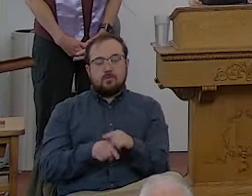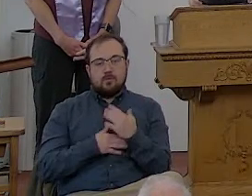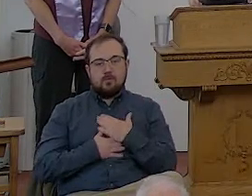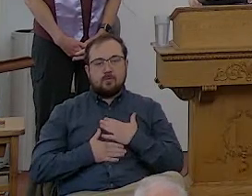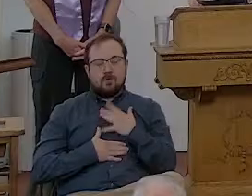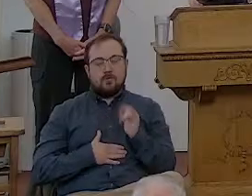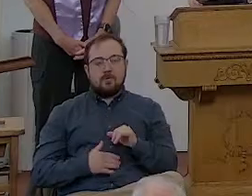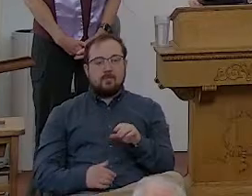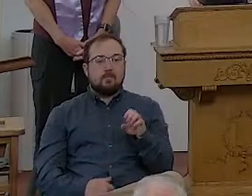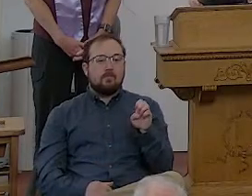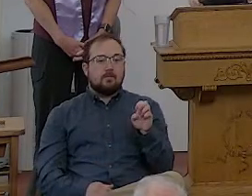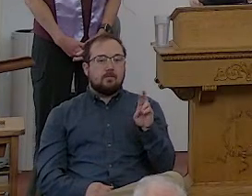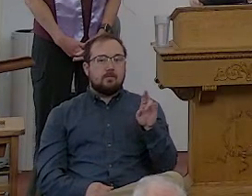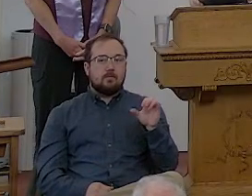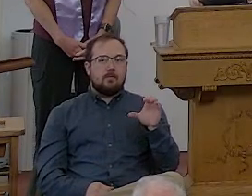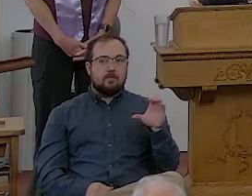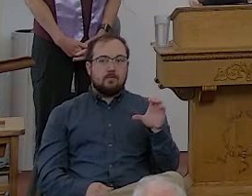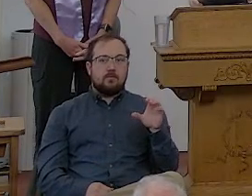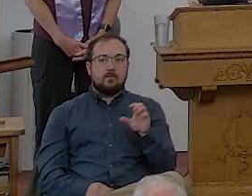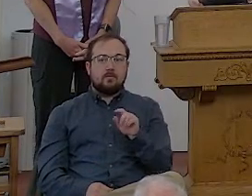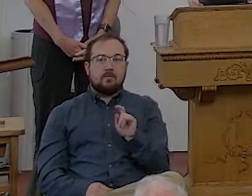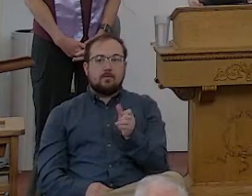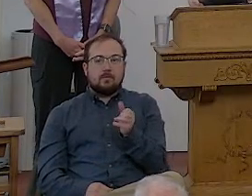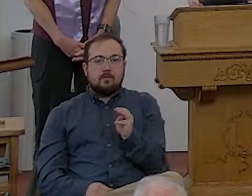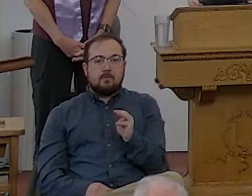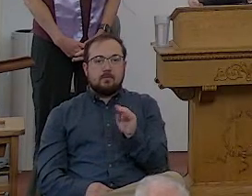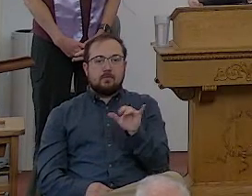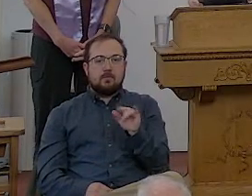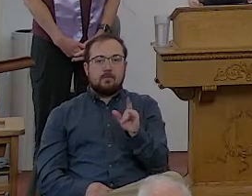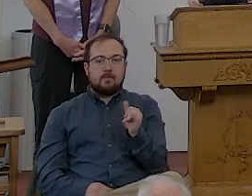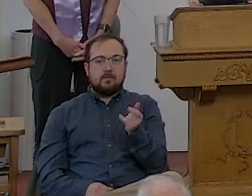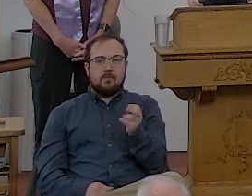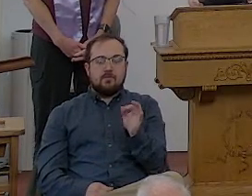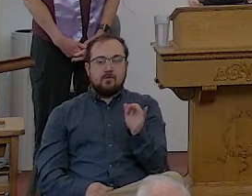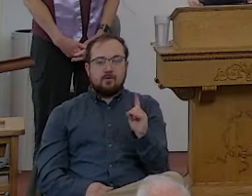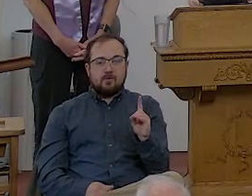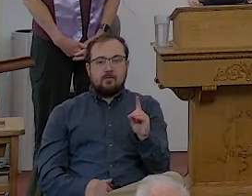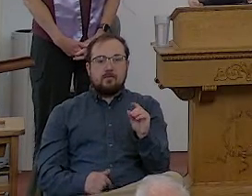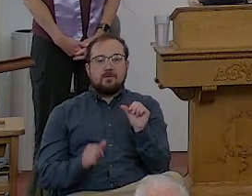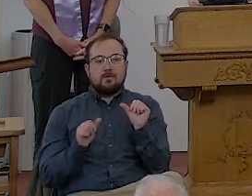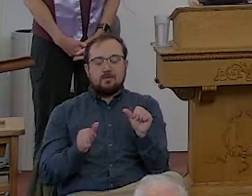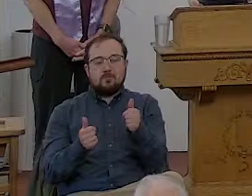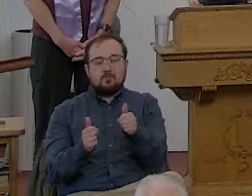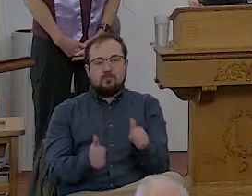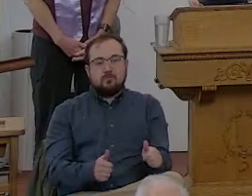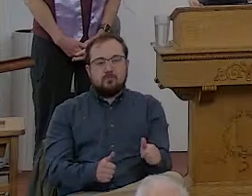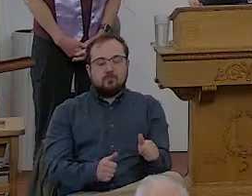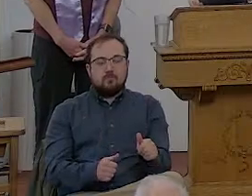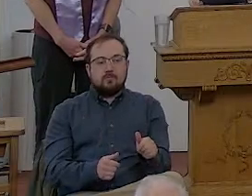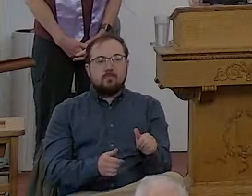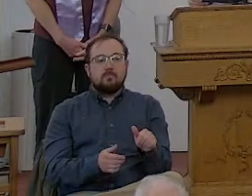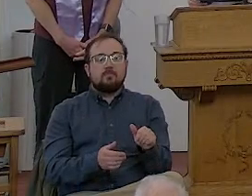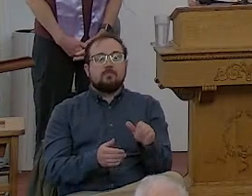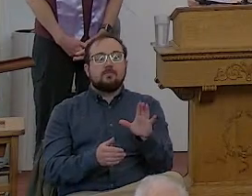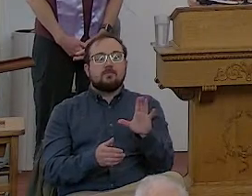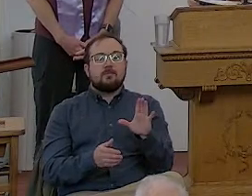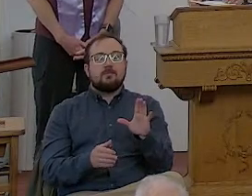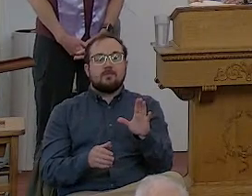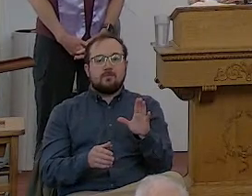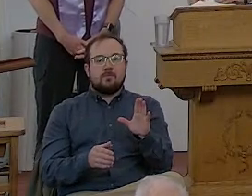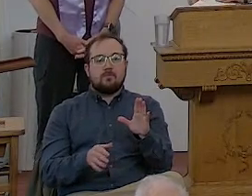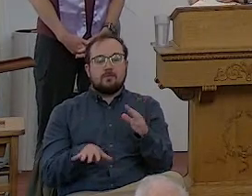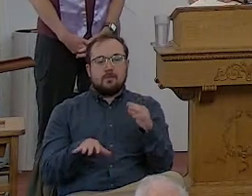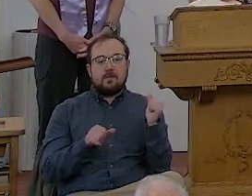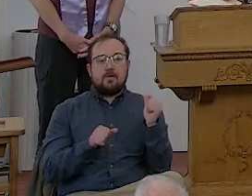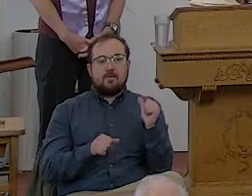From Eric, Tom Lansfield continues to decline. He was discharged from Salem Hospital yesterday and